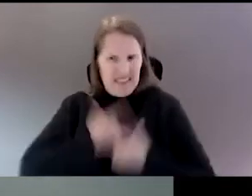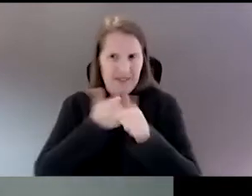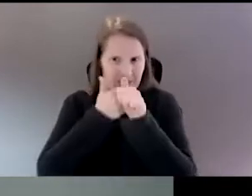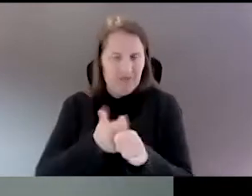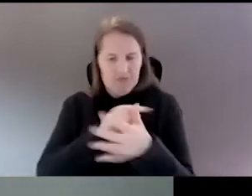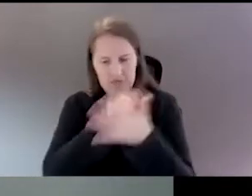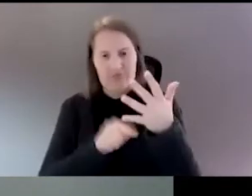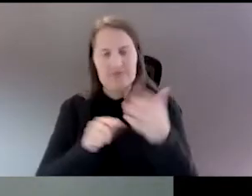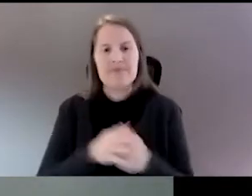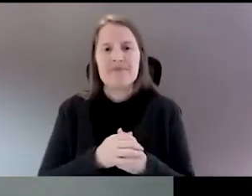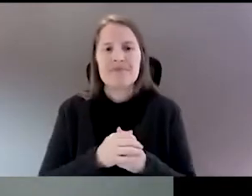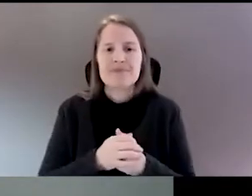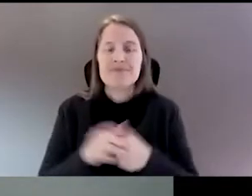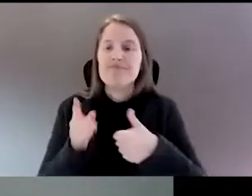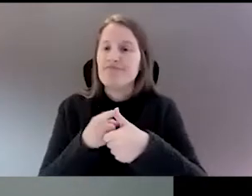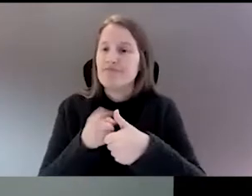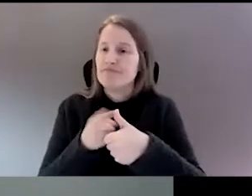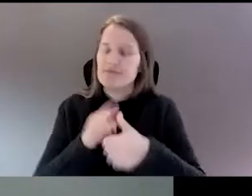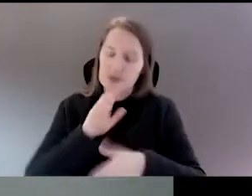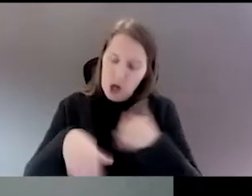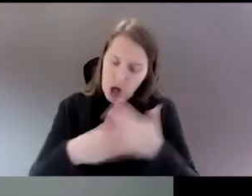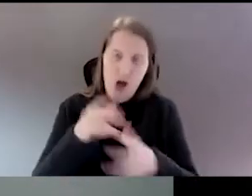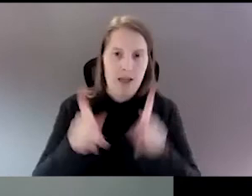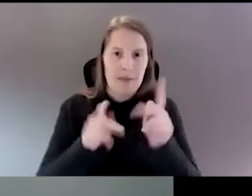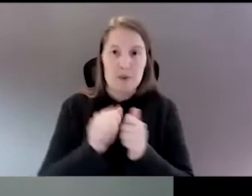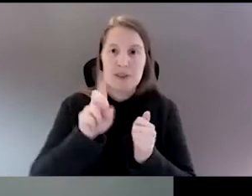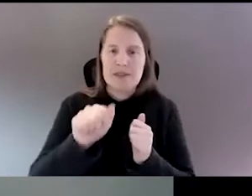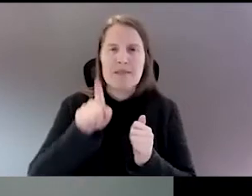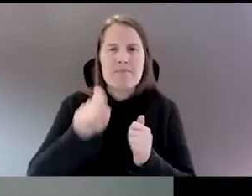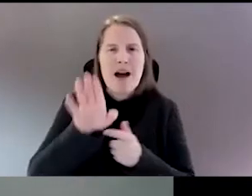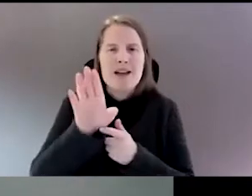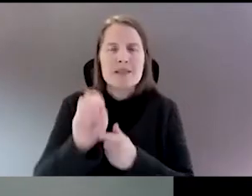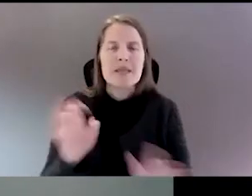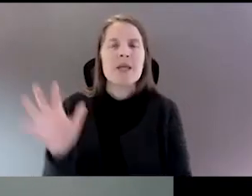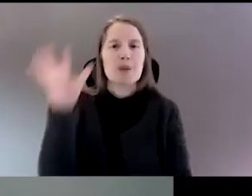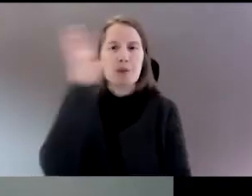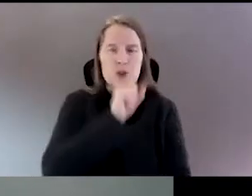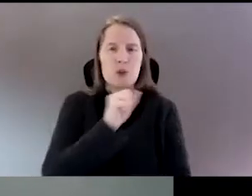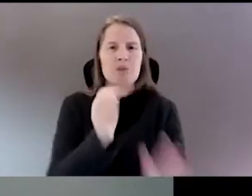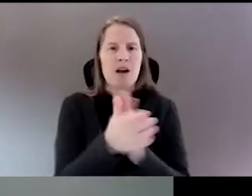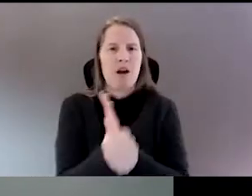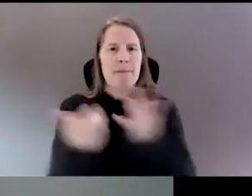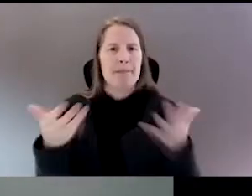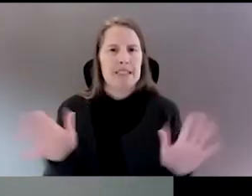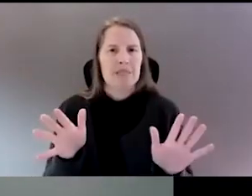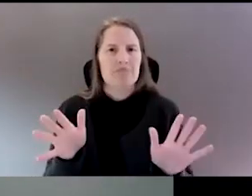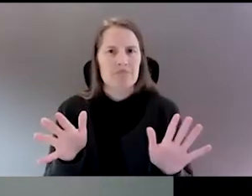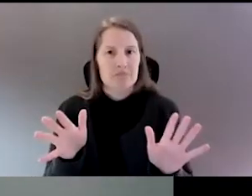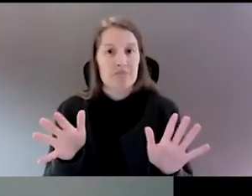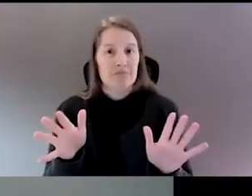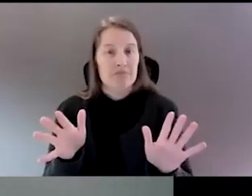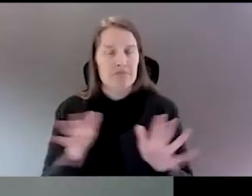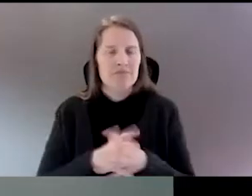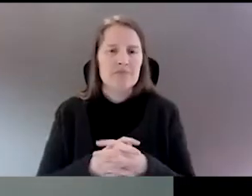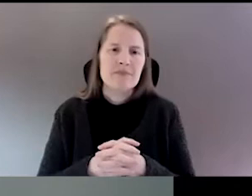Number one, that all people with disabilities must be presumed competent. I am